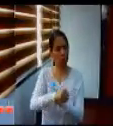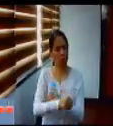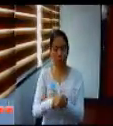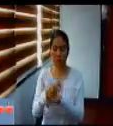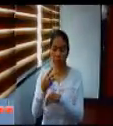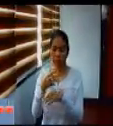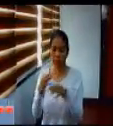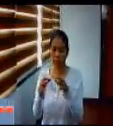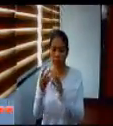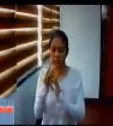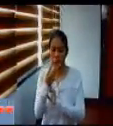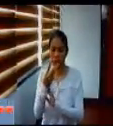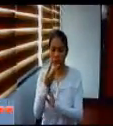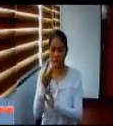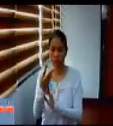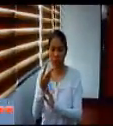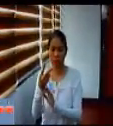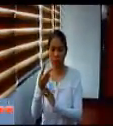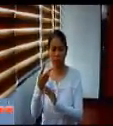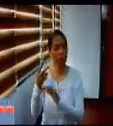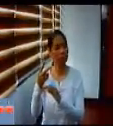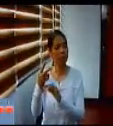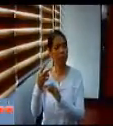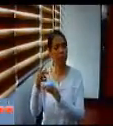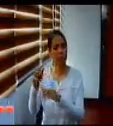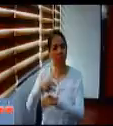geographical factor for the Philippines,